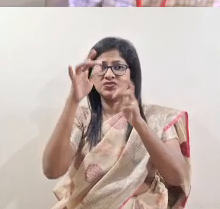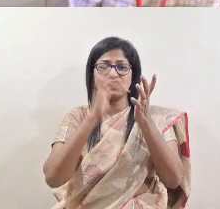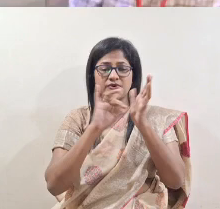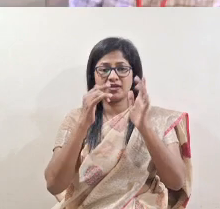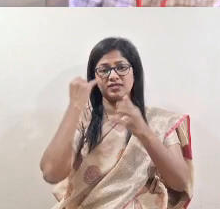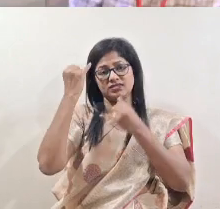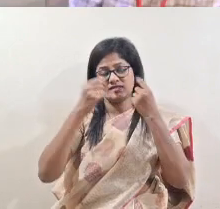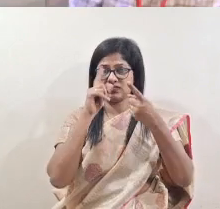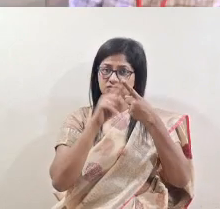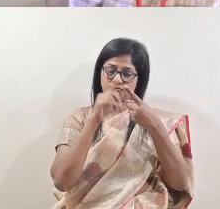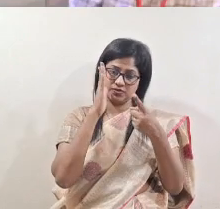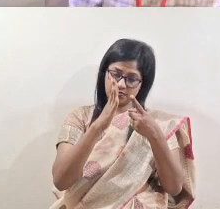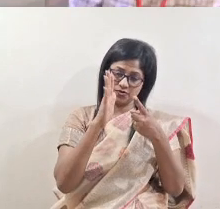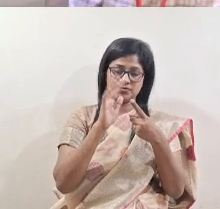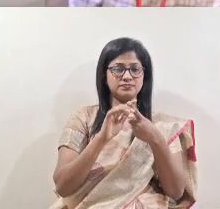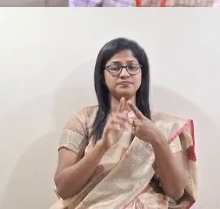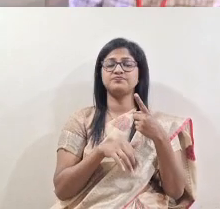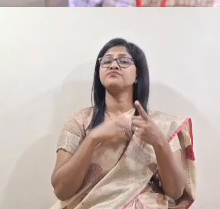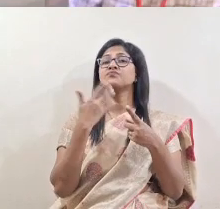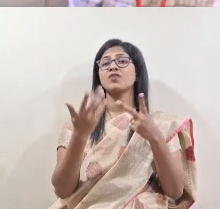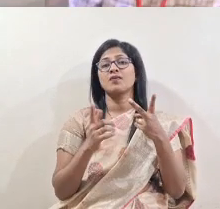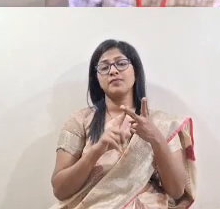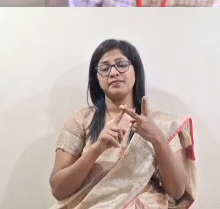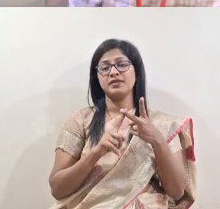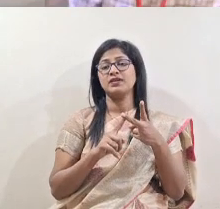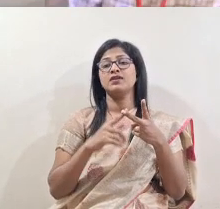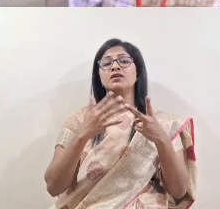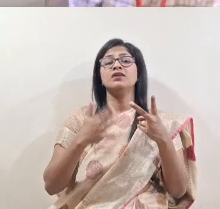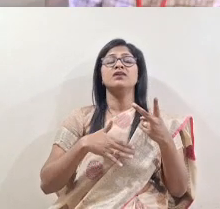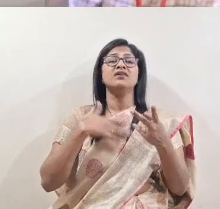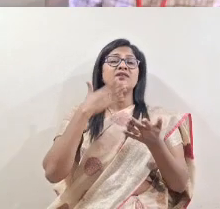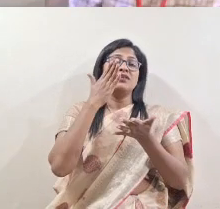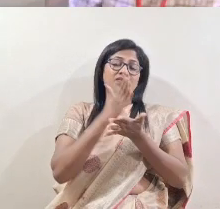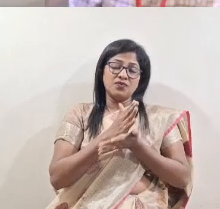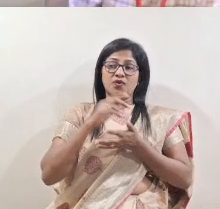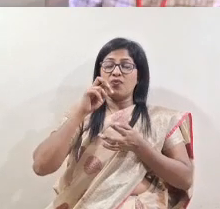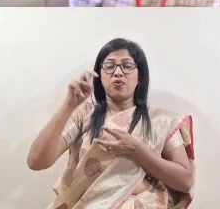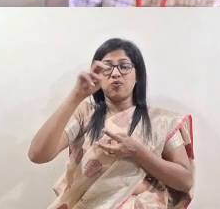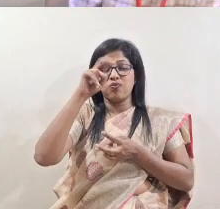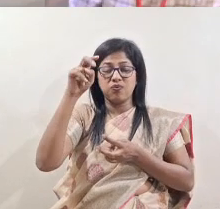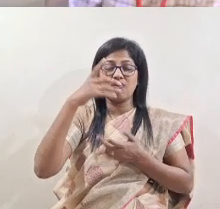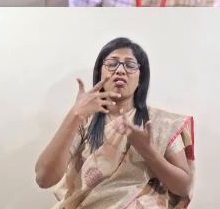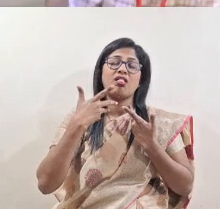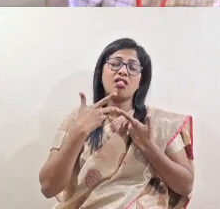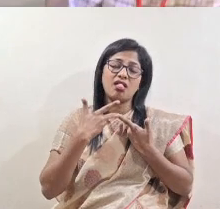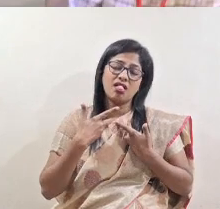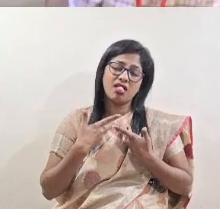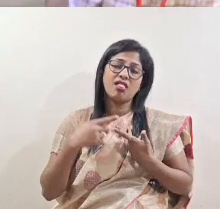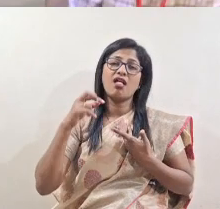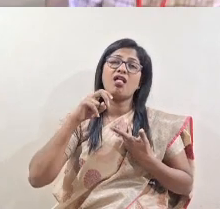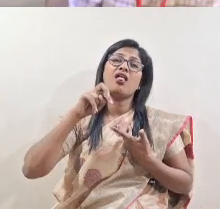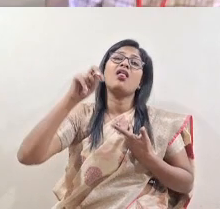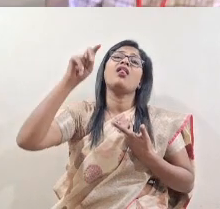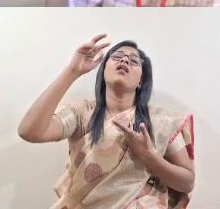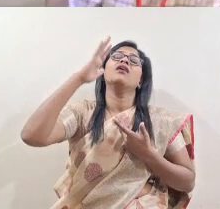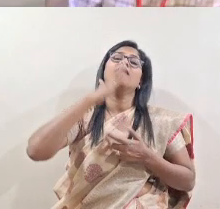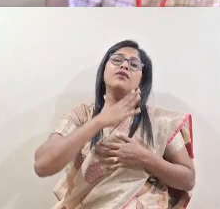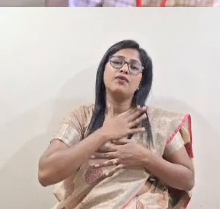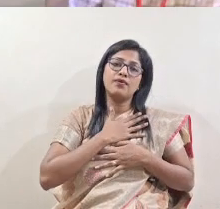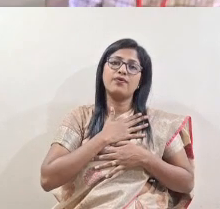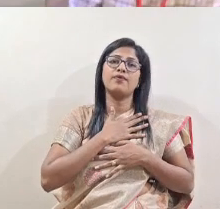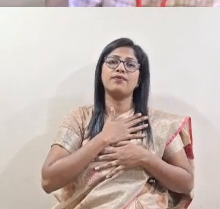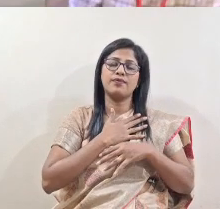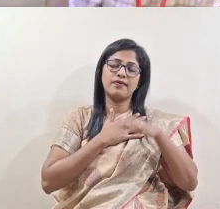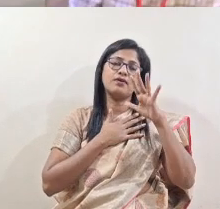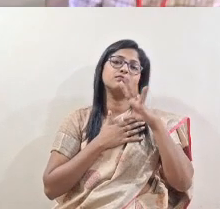he has to get down. That could be one. Or probably to catch his breath. Okay, so you climb a flight of stairs, you